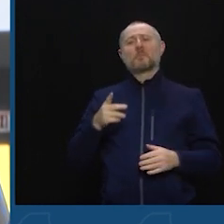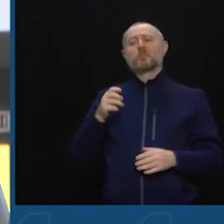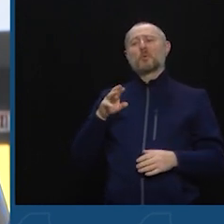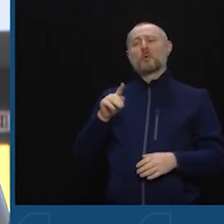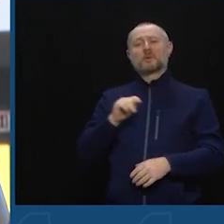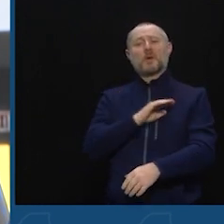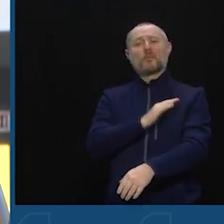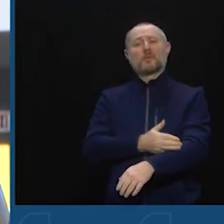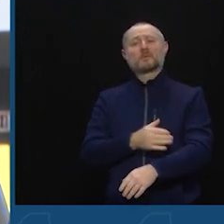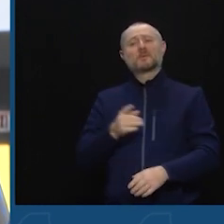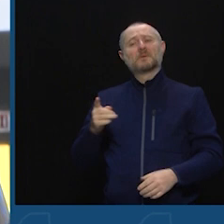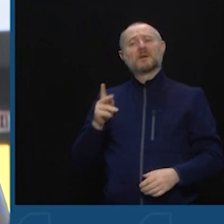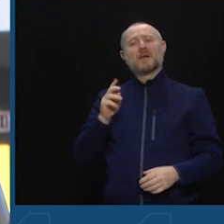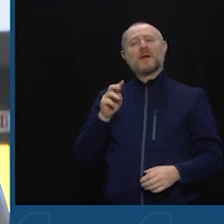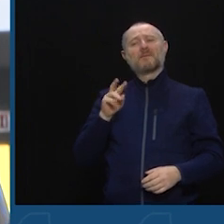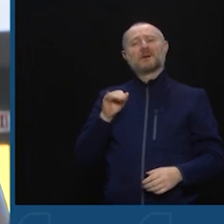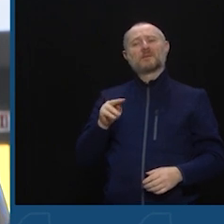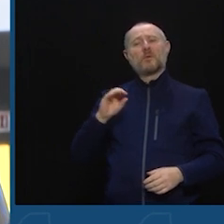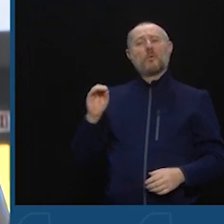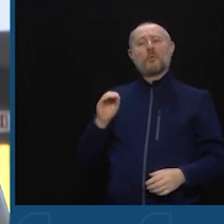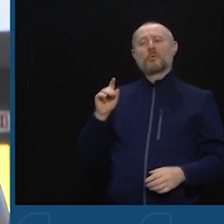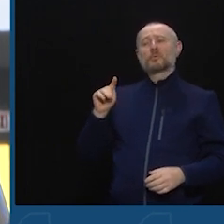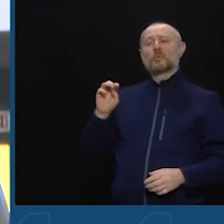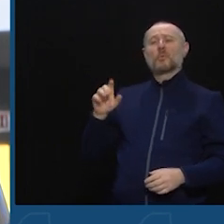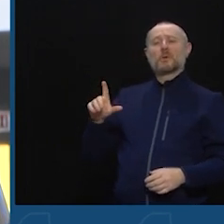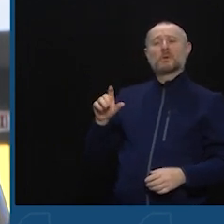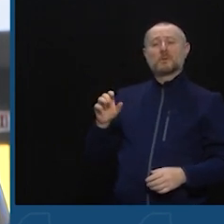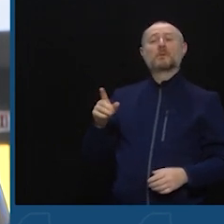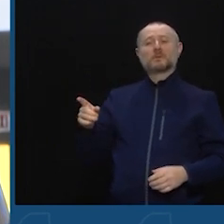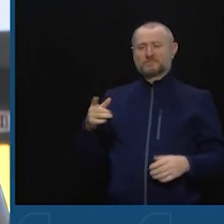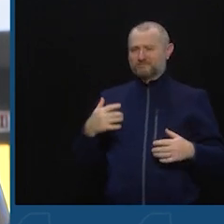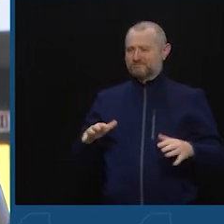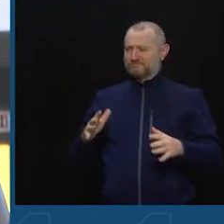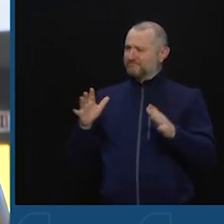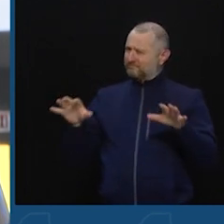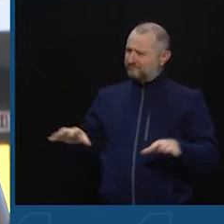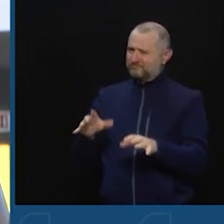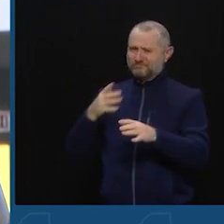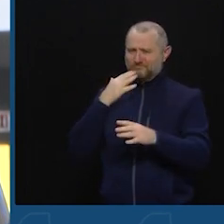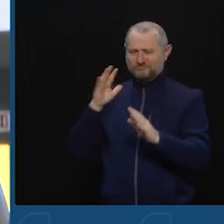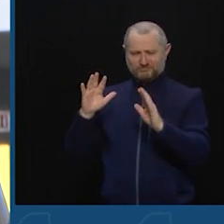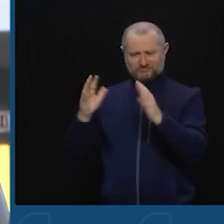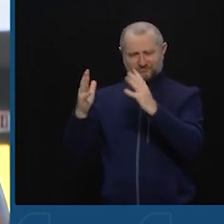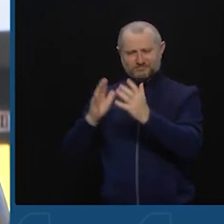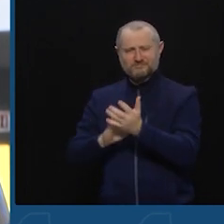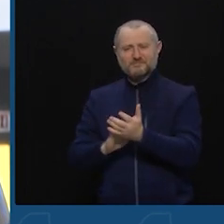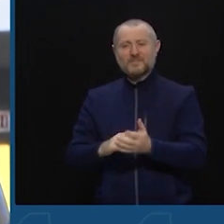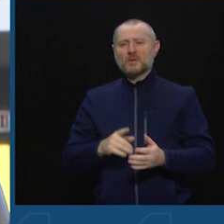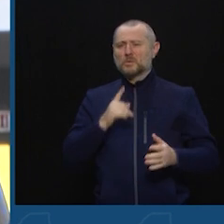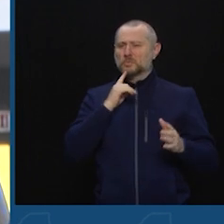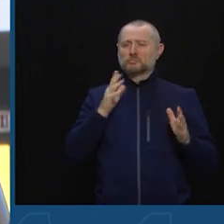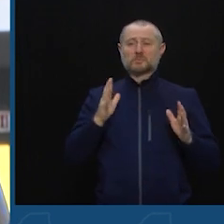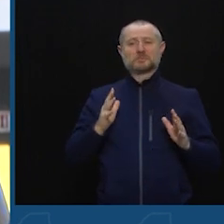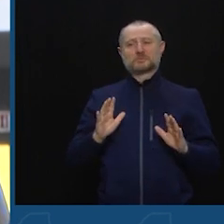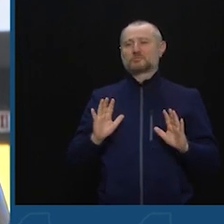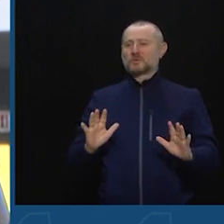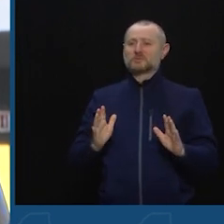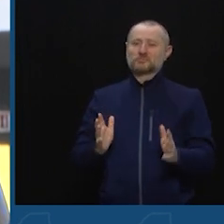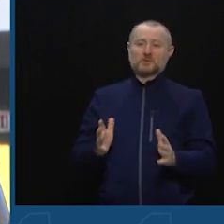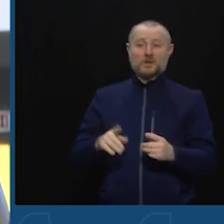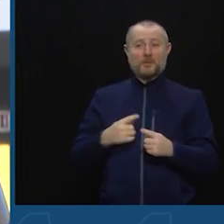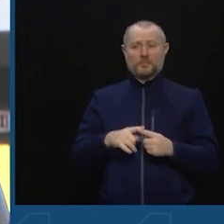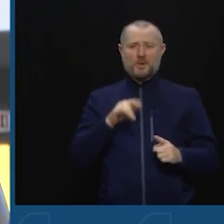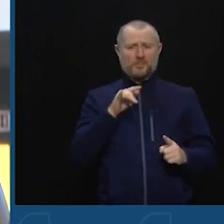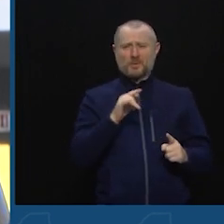is our chairperson. We had a great talk, not just about airports, but chatting about some